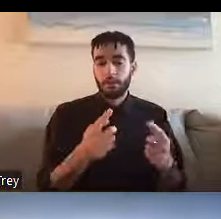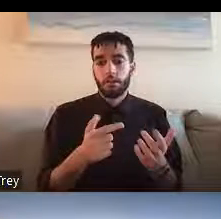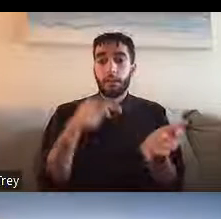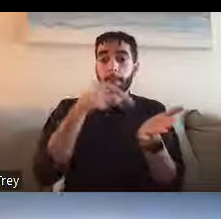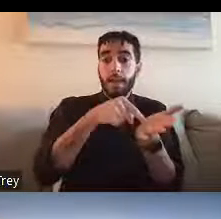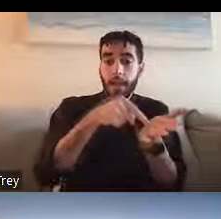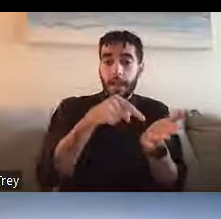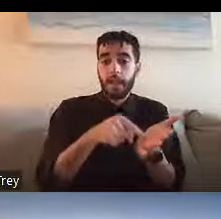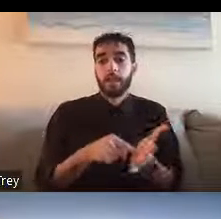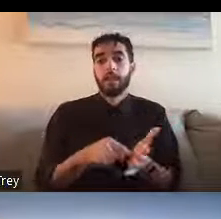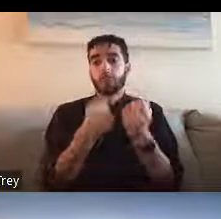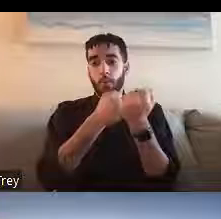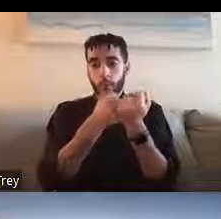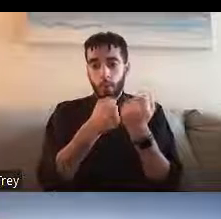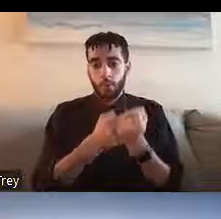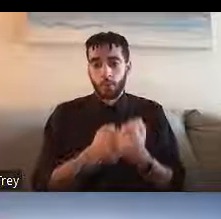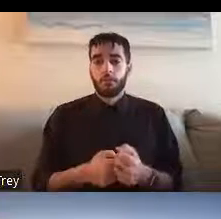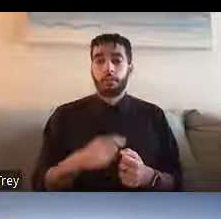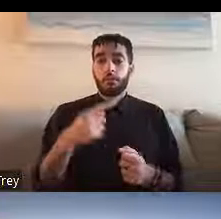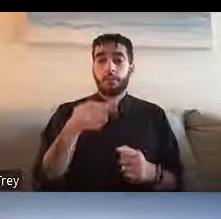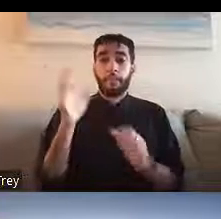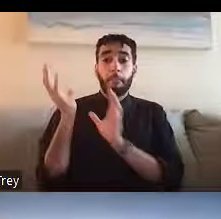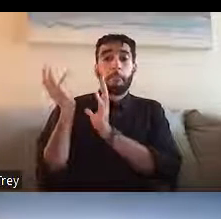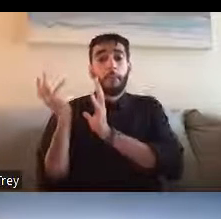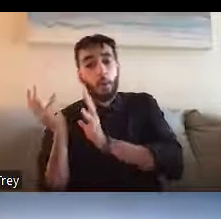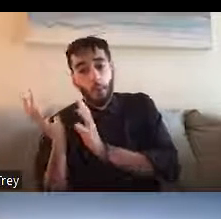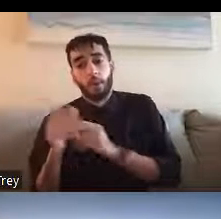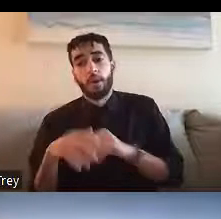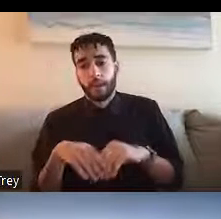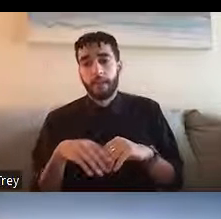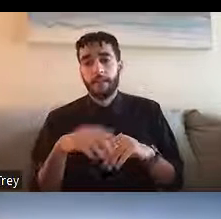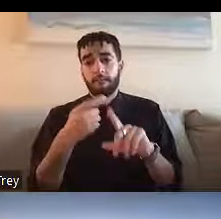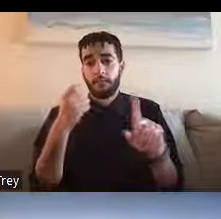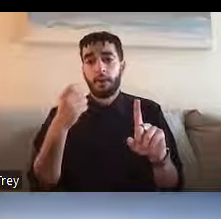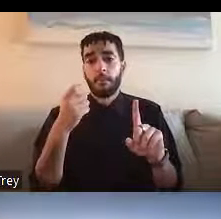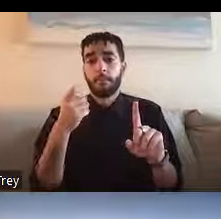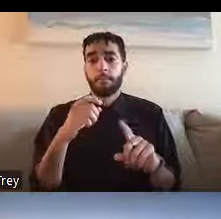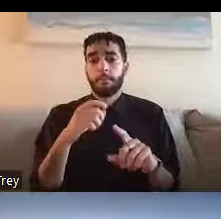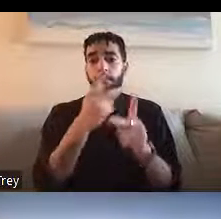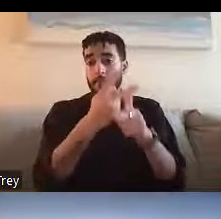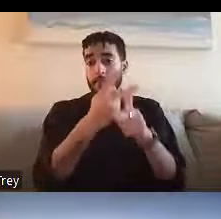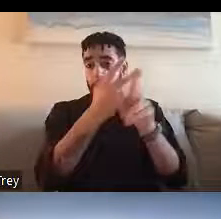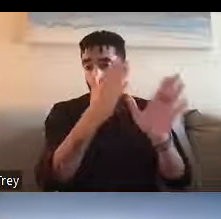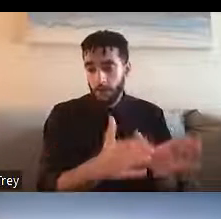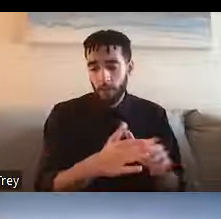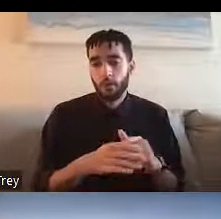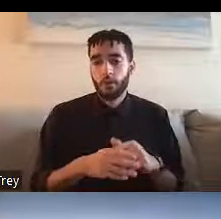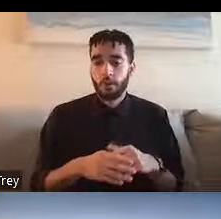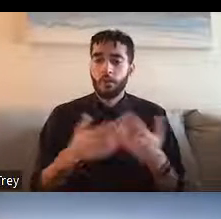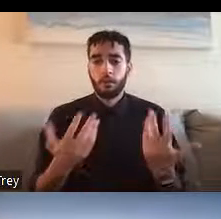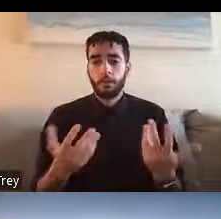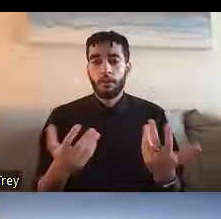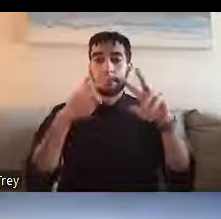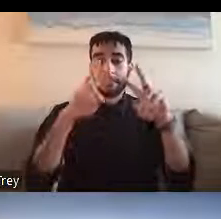status, caregiver burden, which is measured with the Zaret short form 4-item scale. There's assessment of